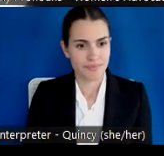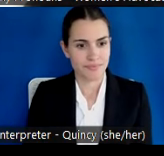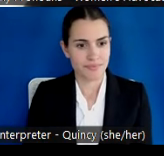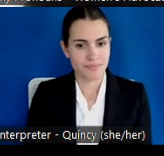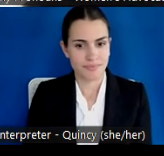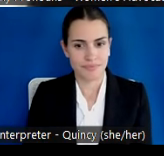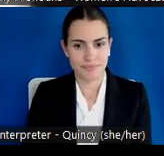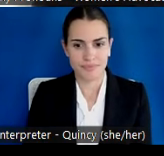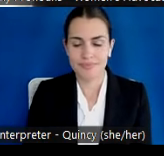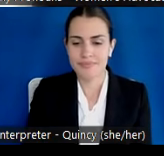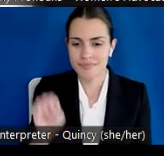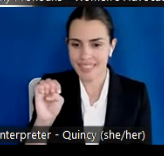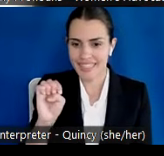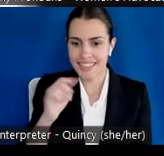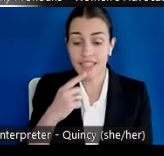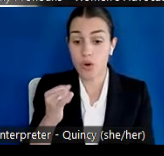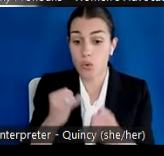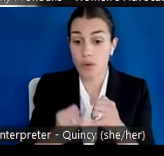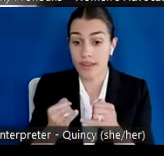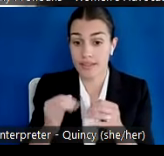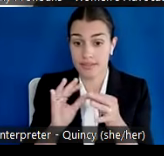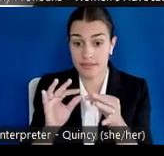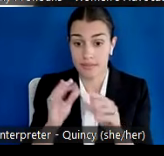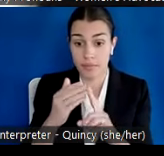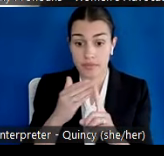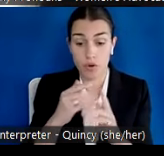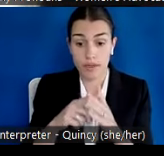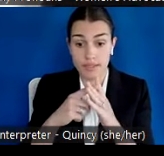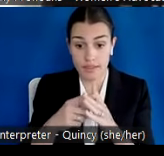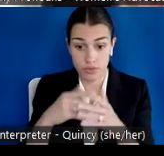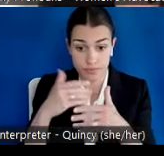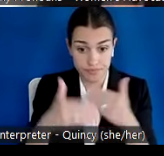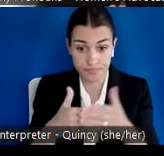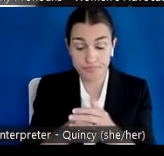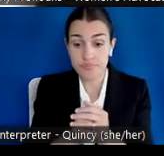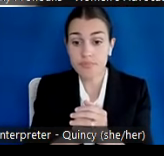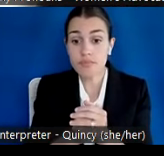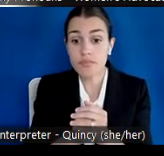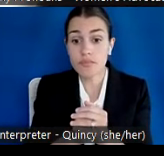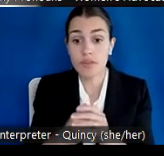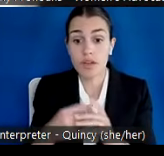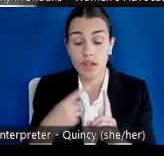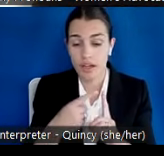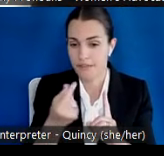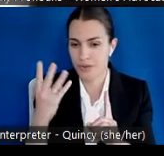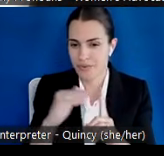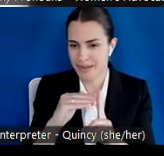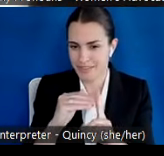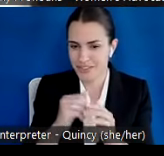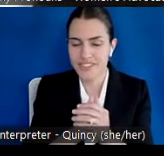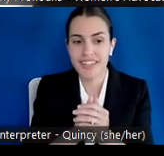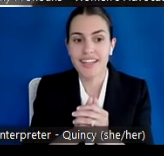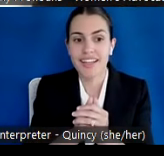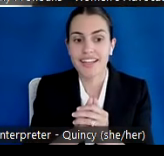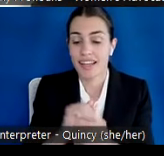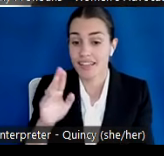Hello, everyone. One last note before we continue with the outline of today's webinar, and that involves a few reminders. So as